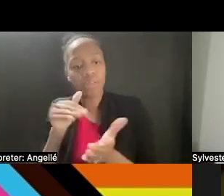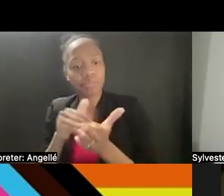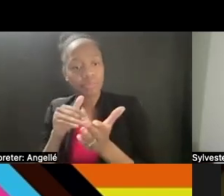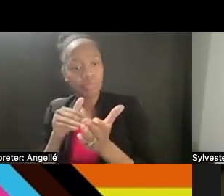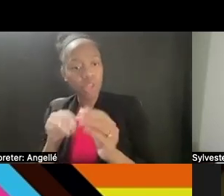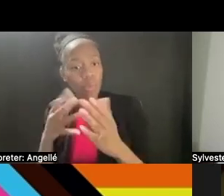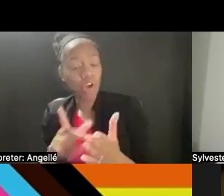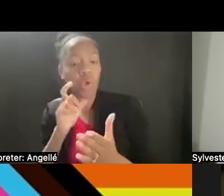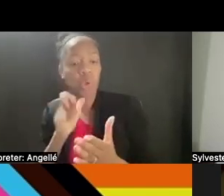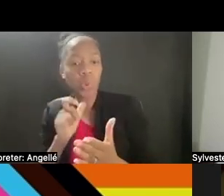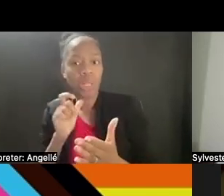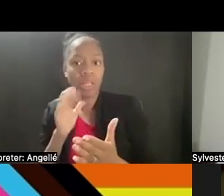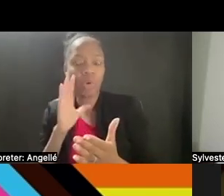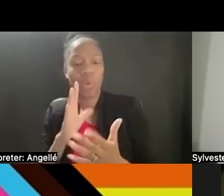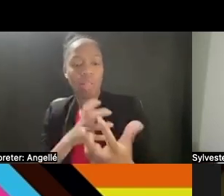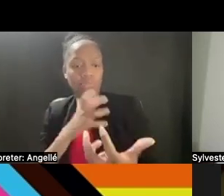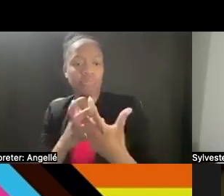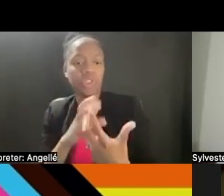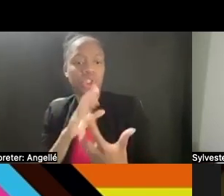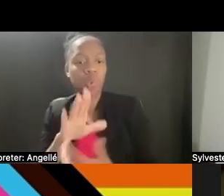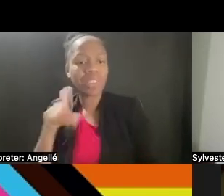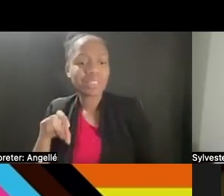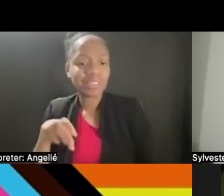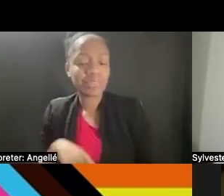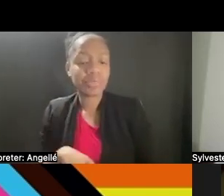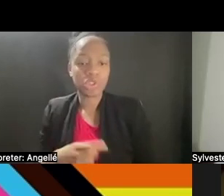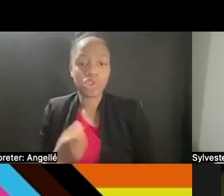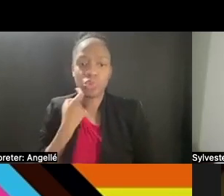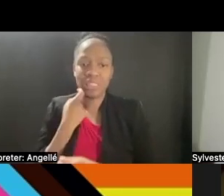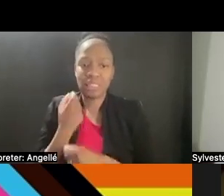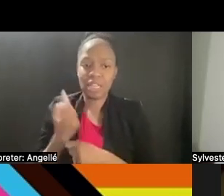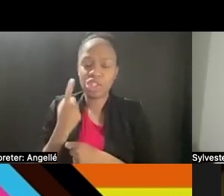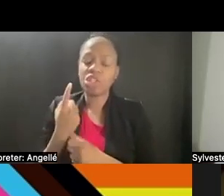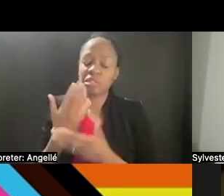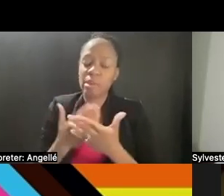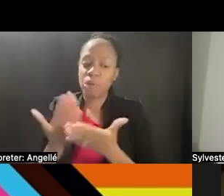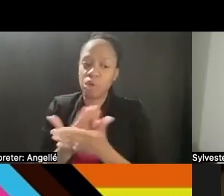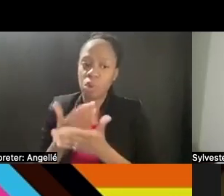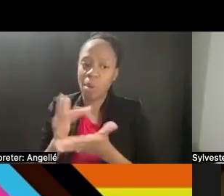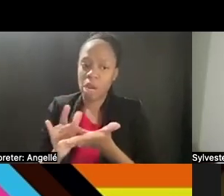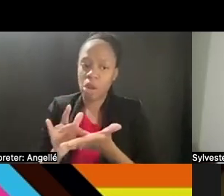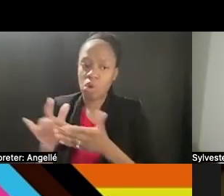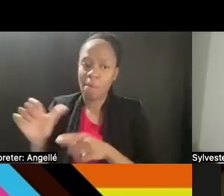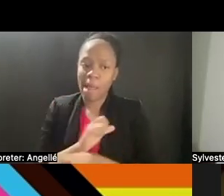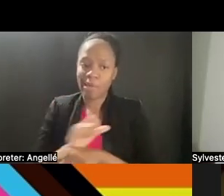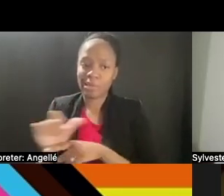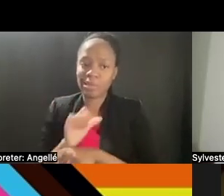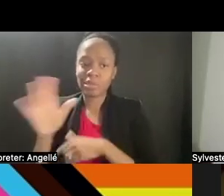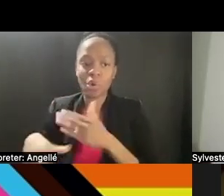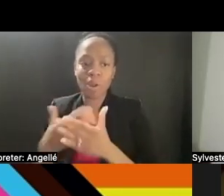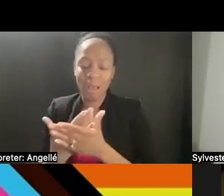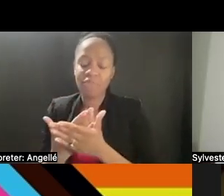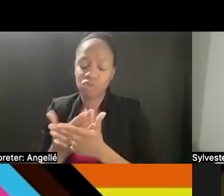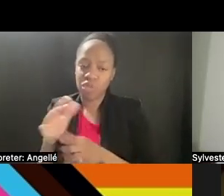your aging need. Over the last year, there have been a couple of new medical practices that have come into the area that are specifically concerned with